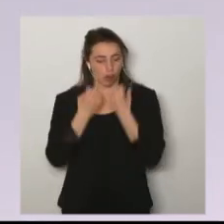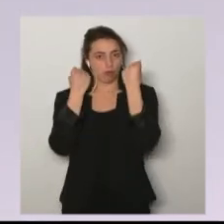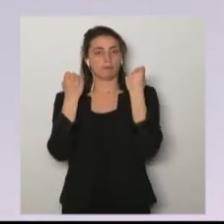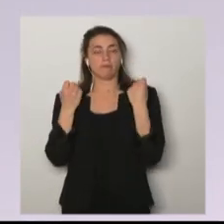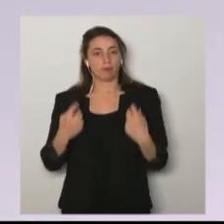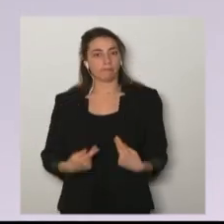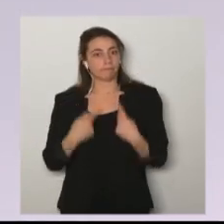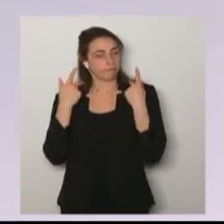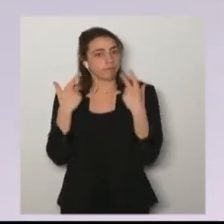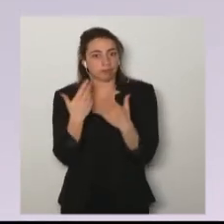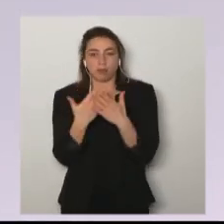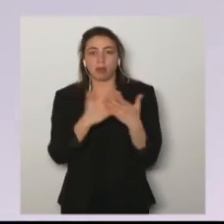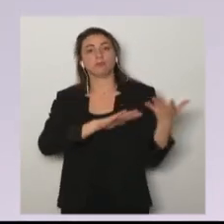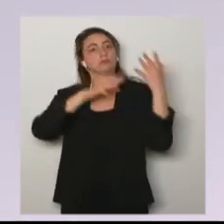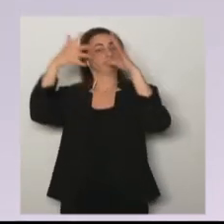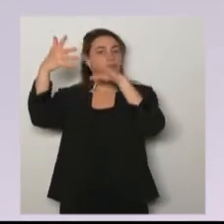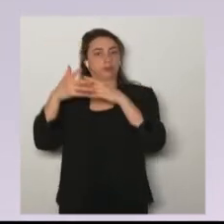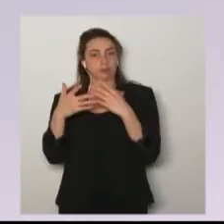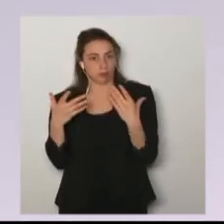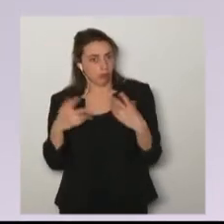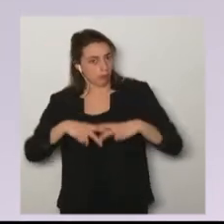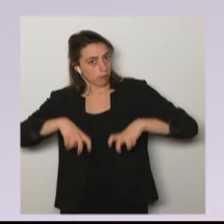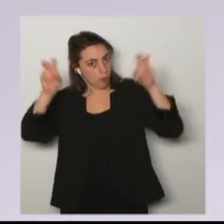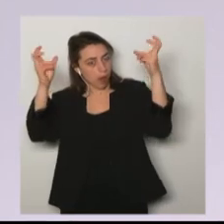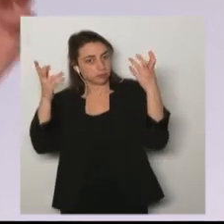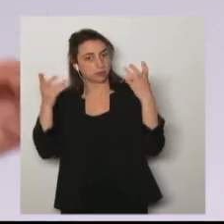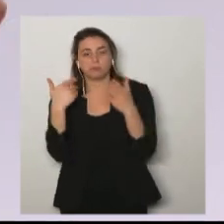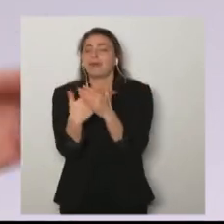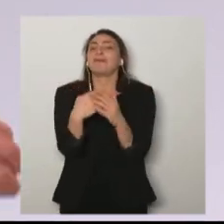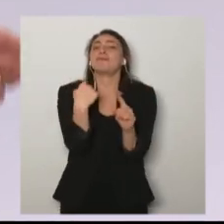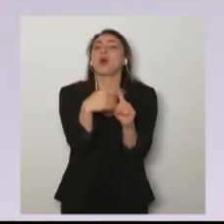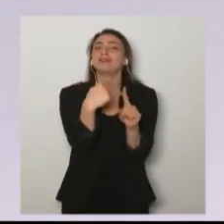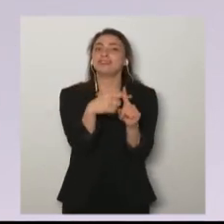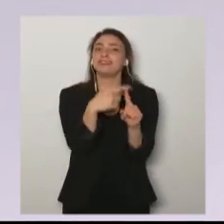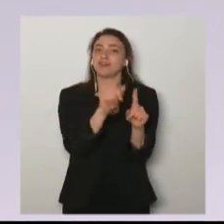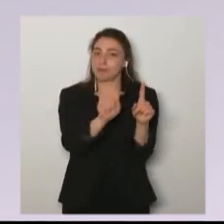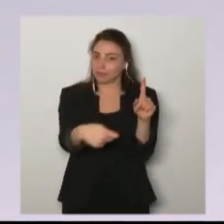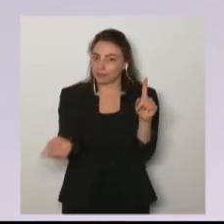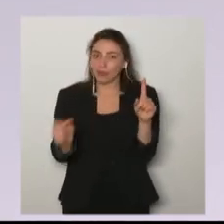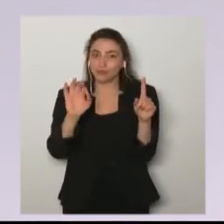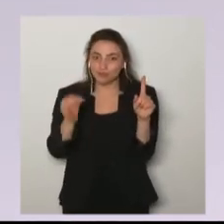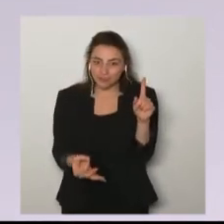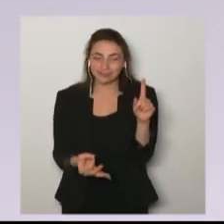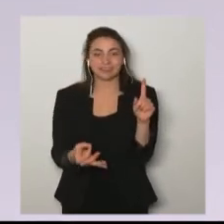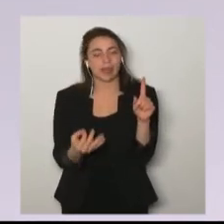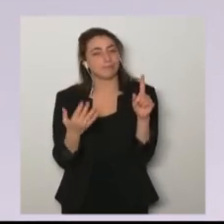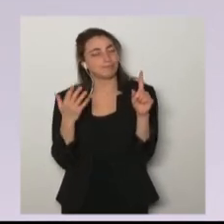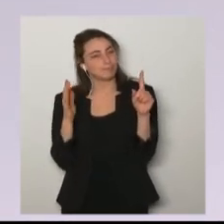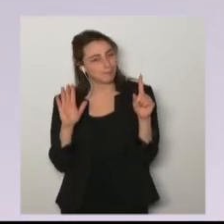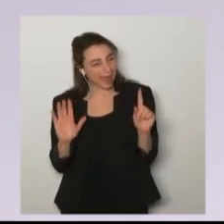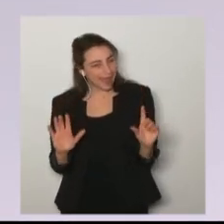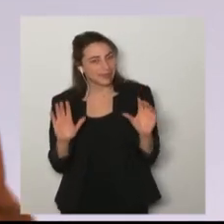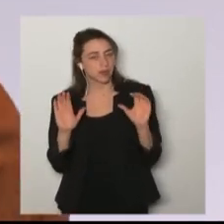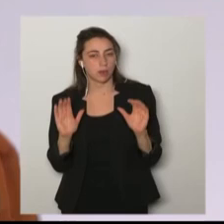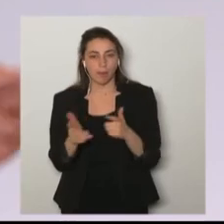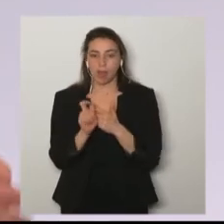course. It's certainly positive, but it also calls more and more for looking at quality of life and